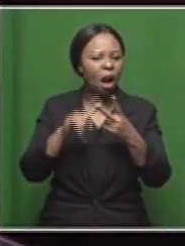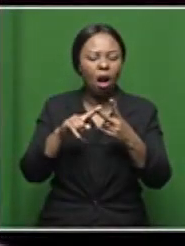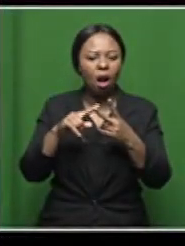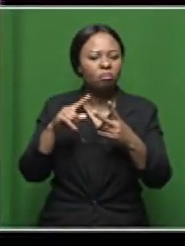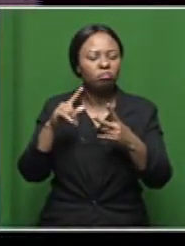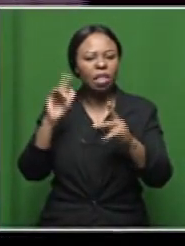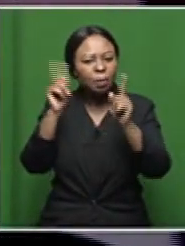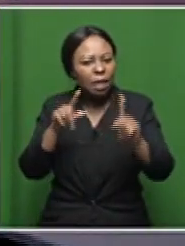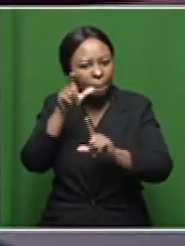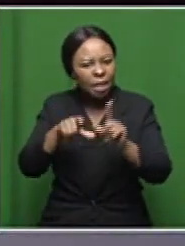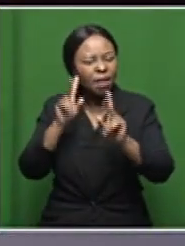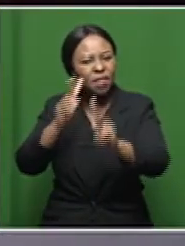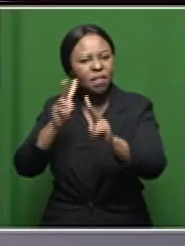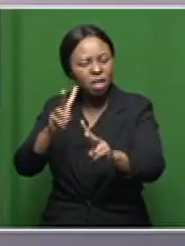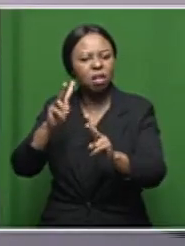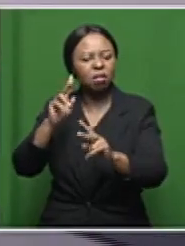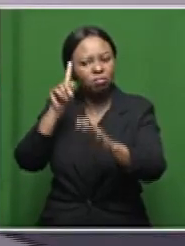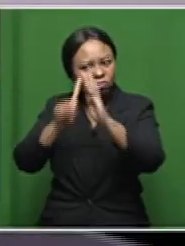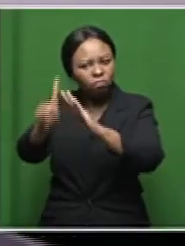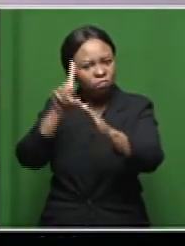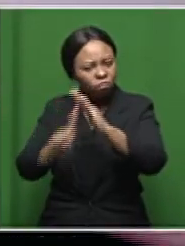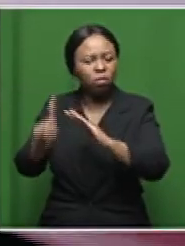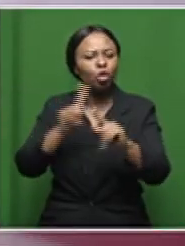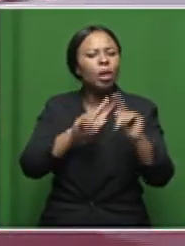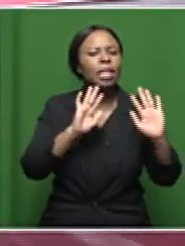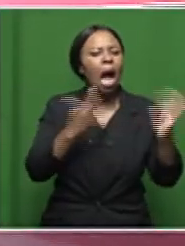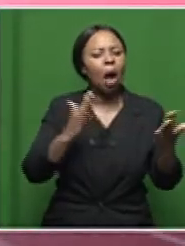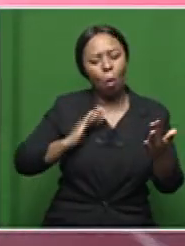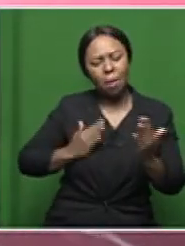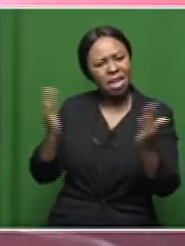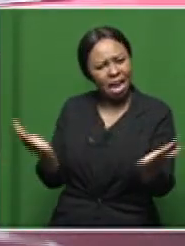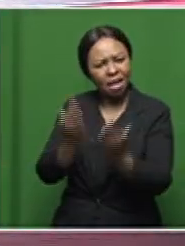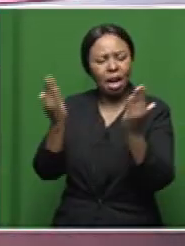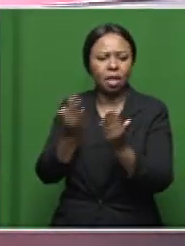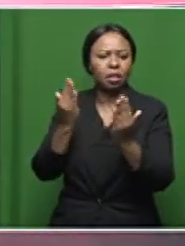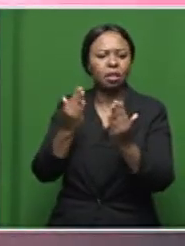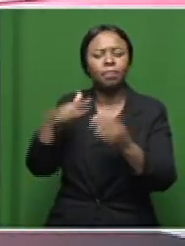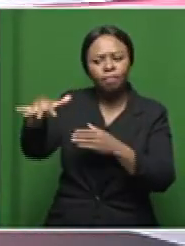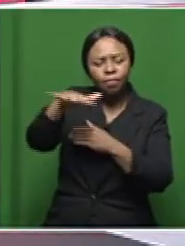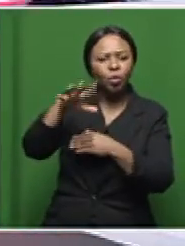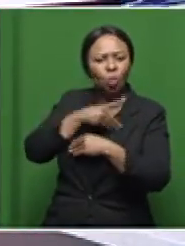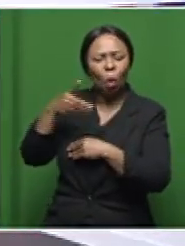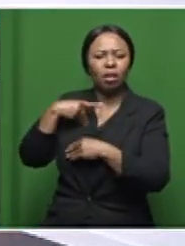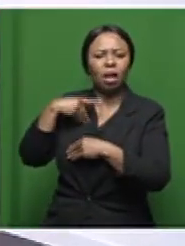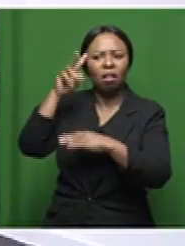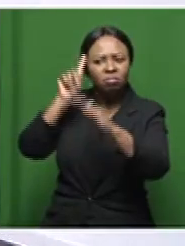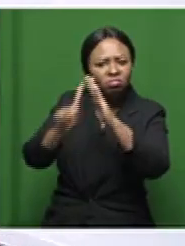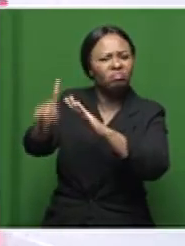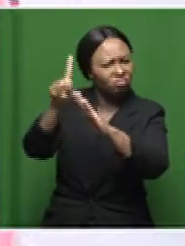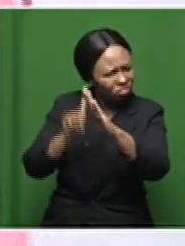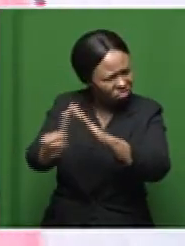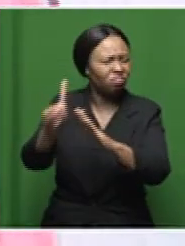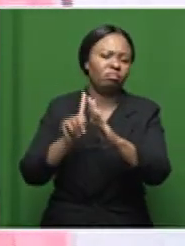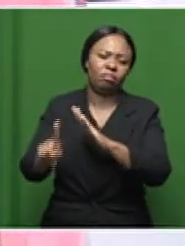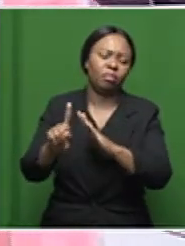that's a specialist. So how do we encourage women to get to a point where they can visit facilities or visit a doctor? How often should someone